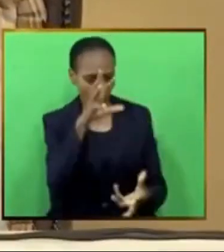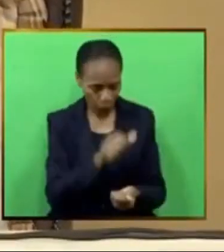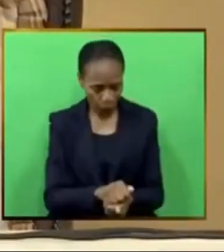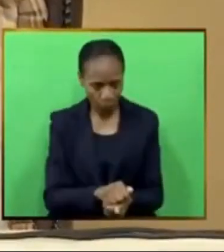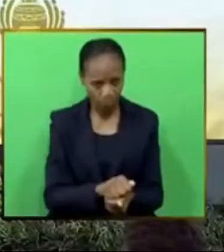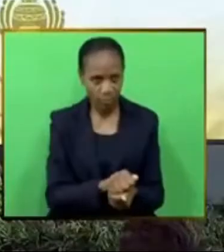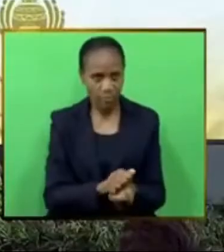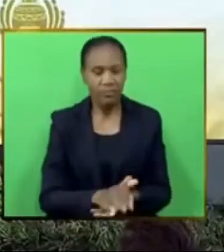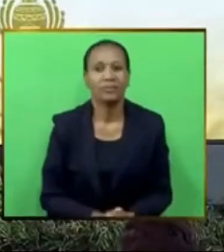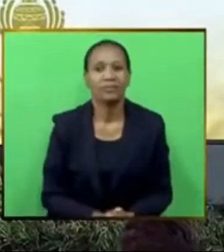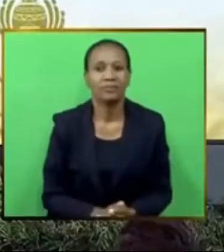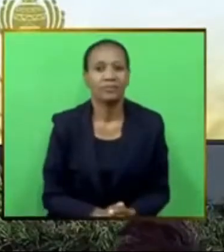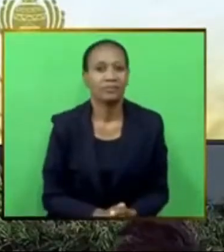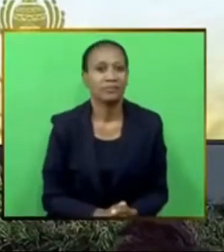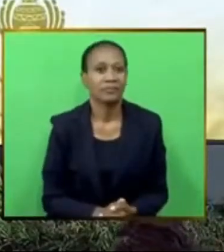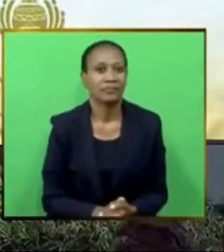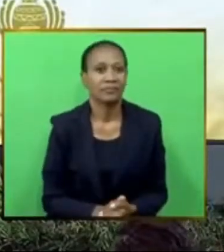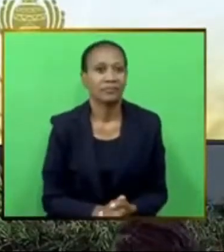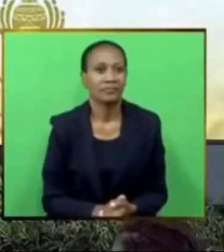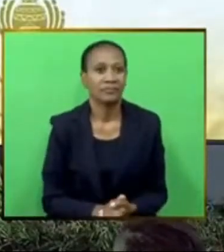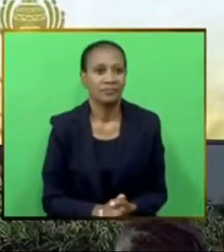together.